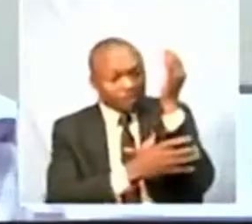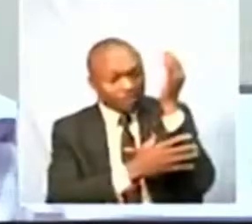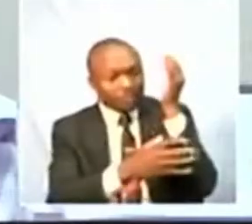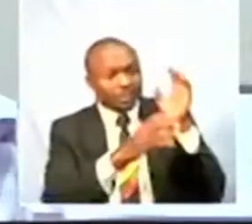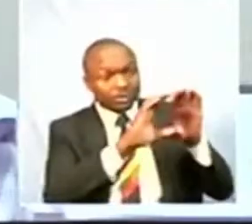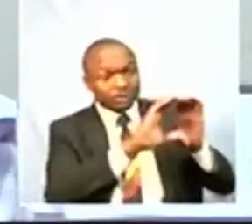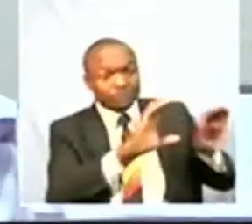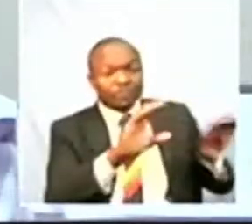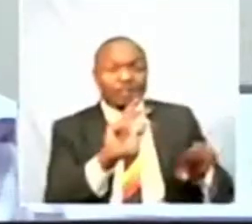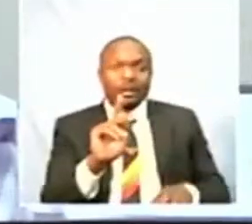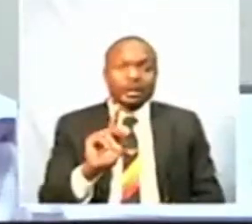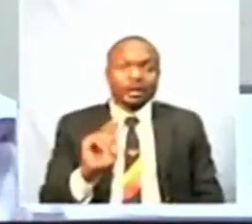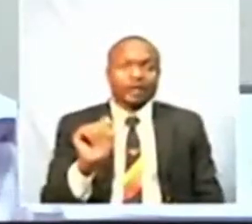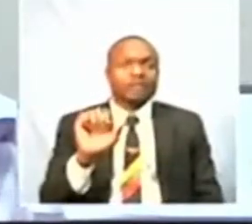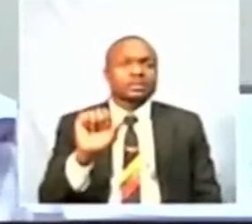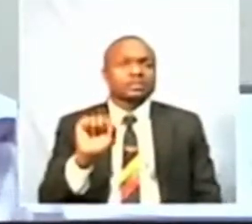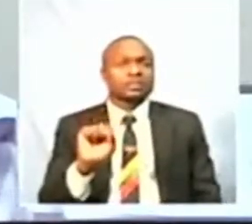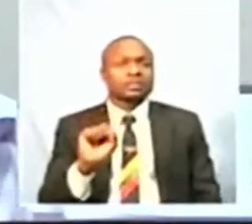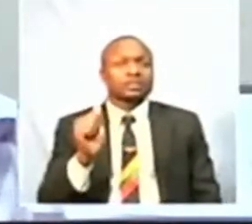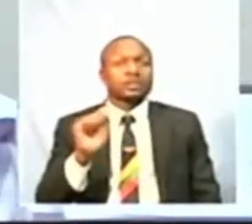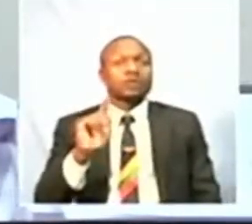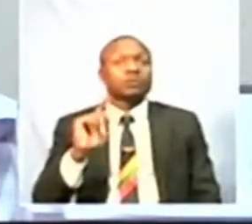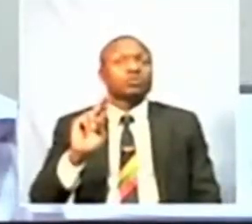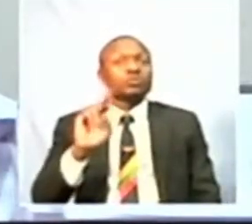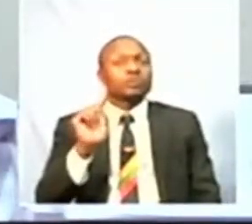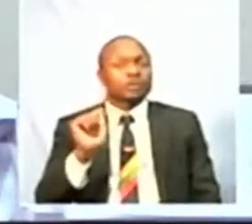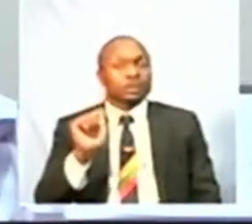at Kasakula Rural Health Center.